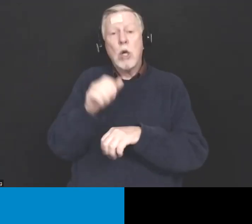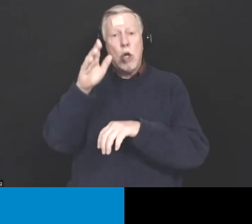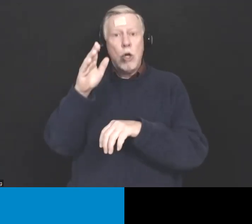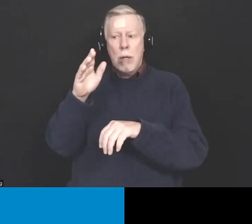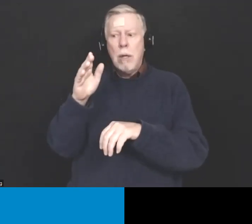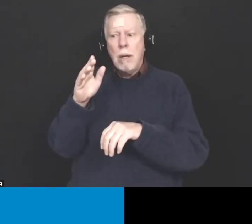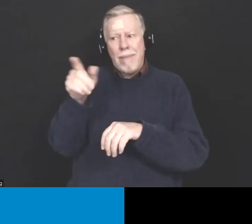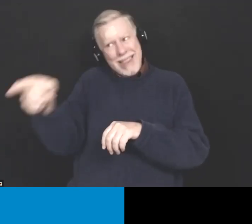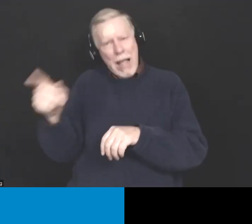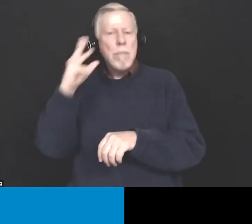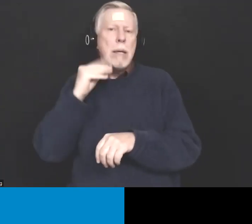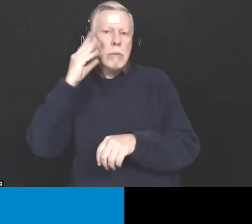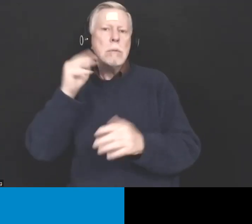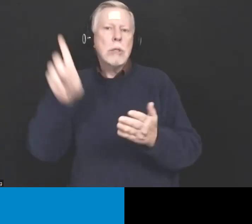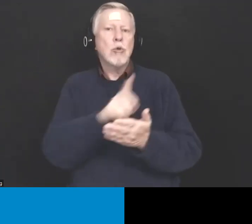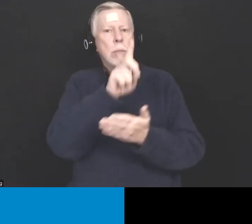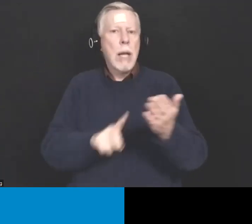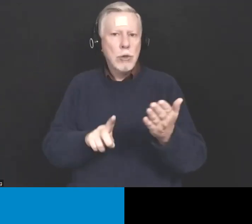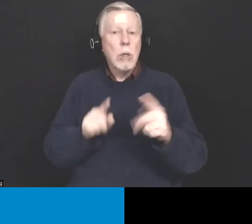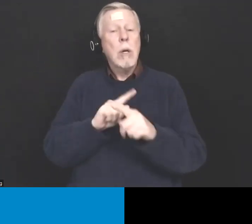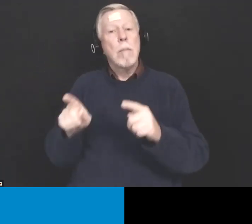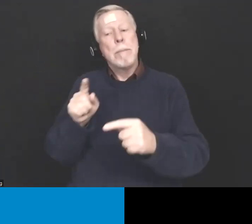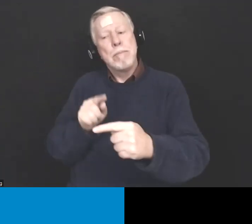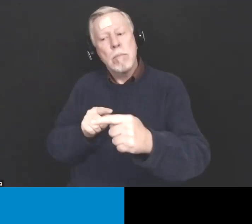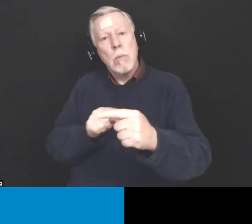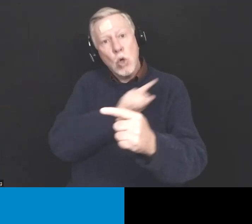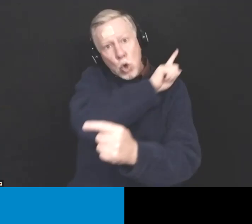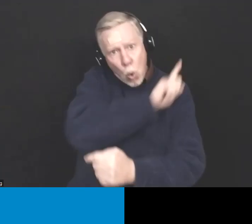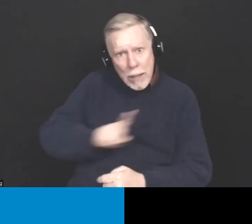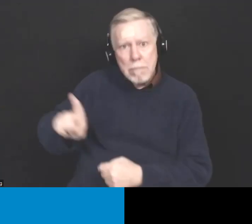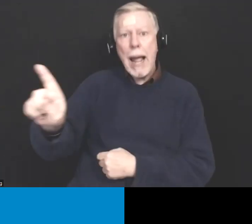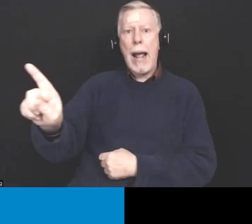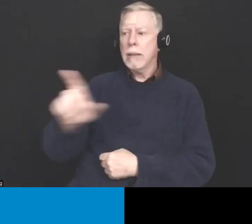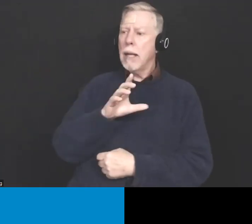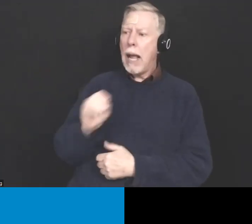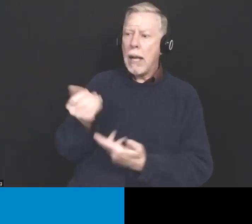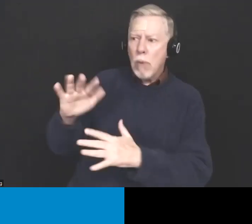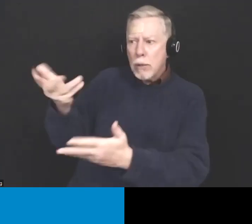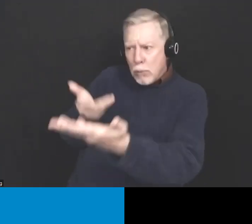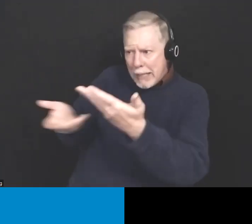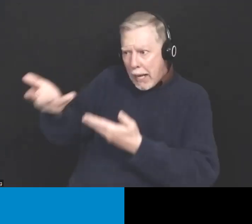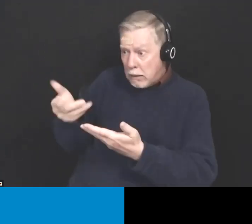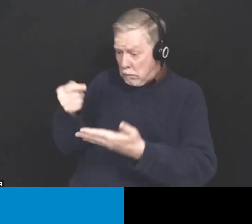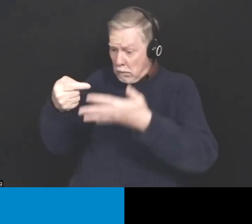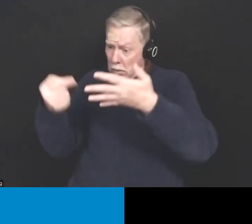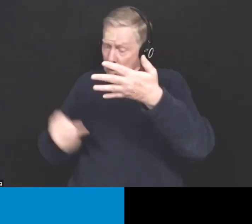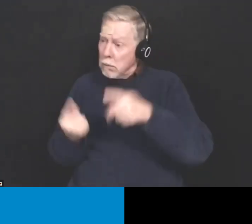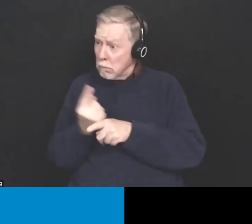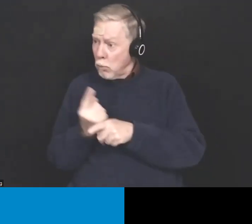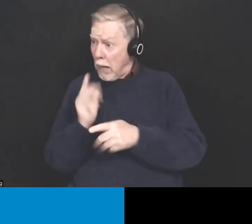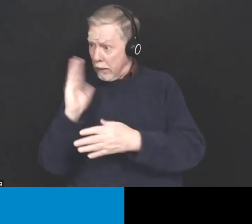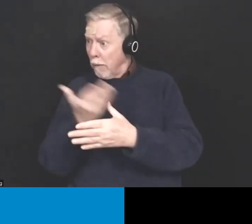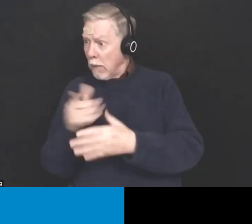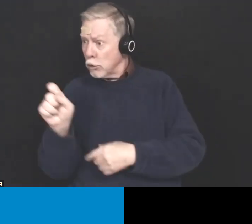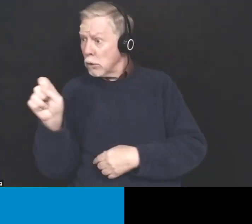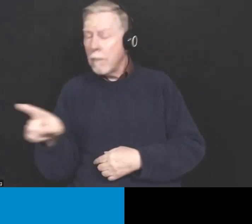discrimination that we've done, but going back to them and trying to engage them, are these the right interventions? That's